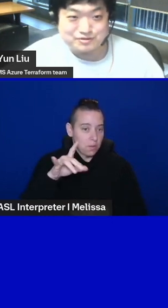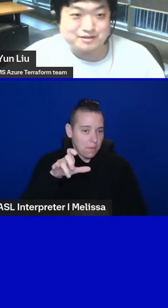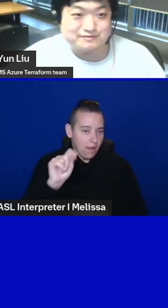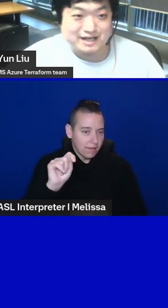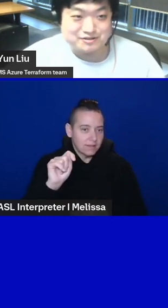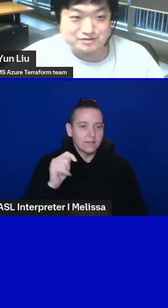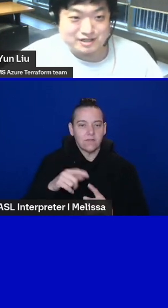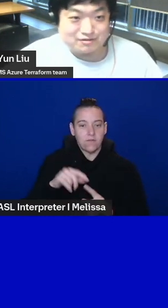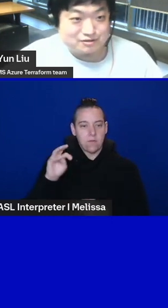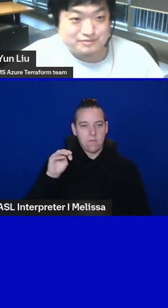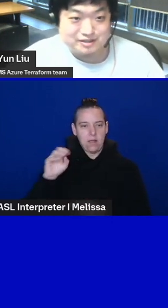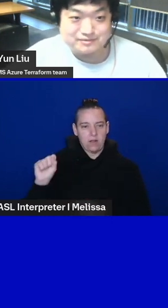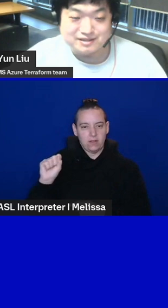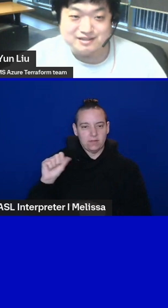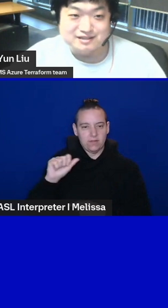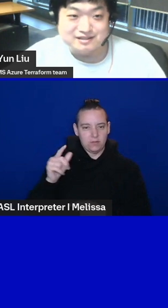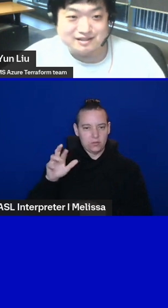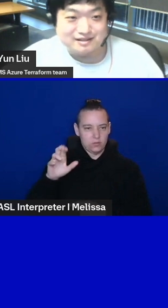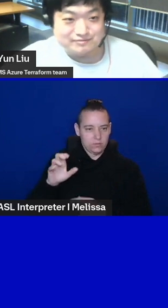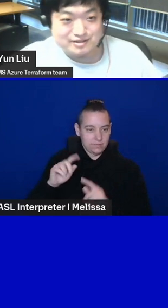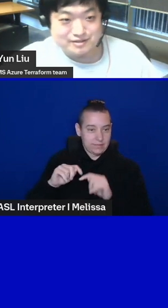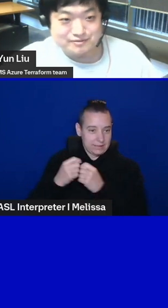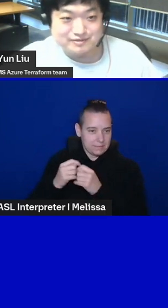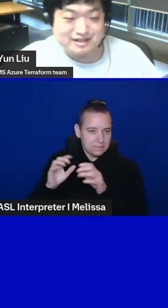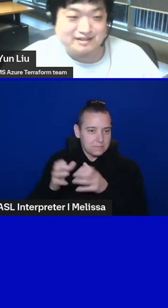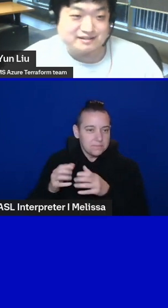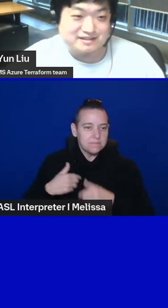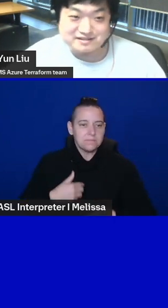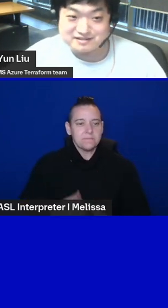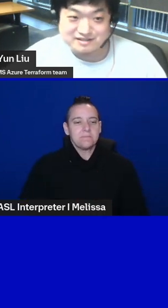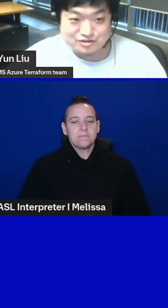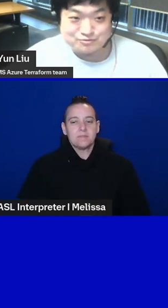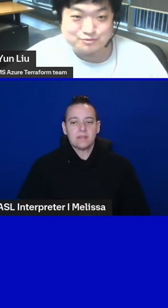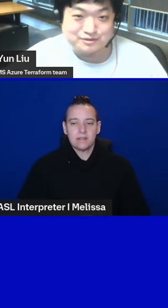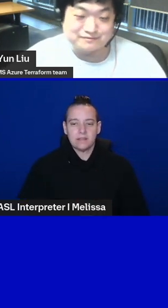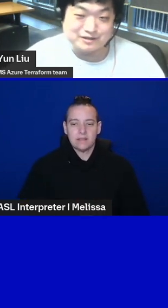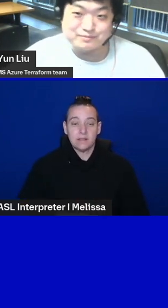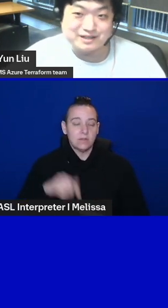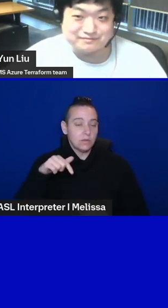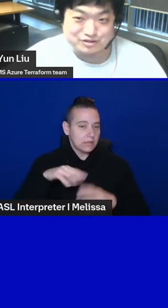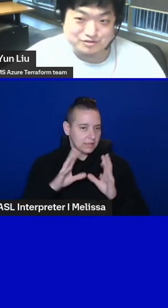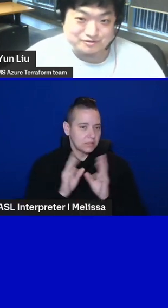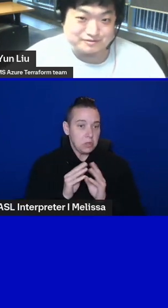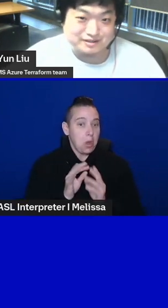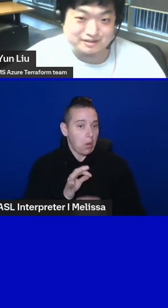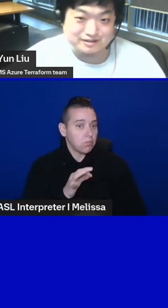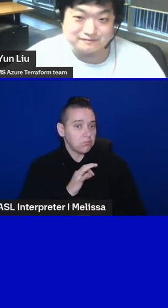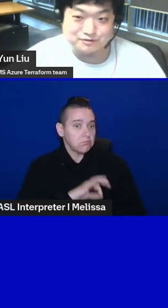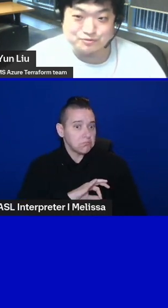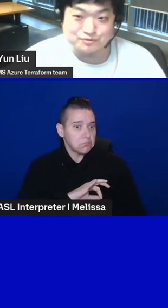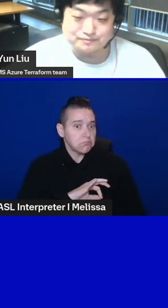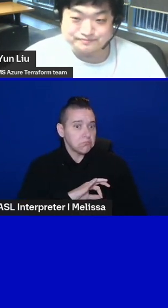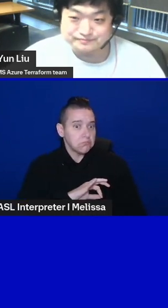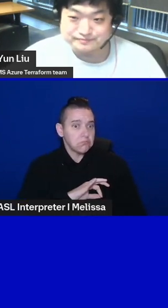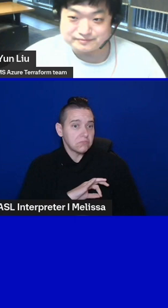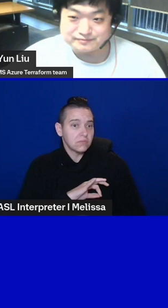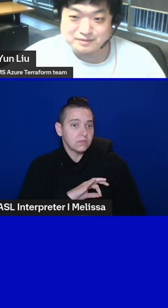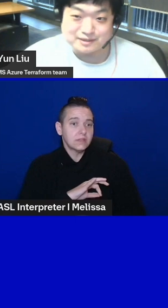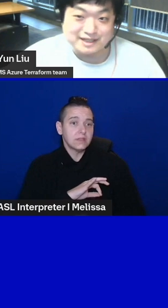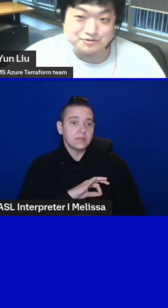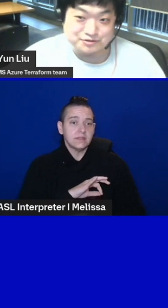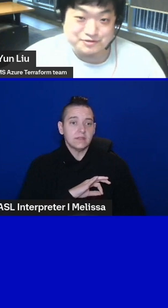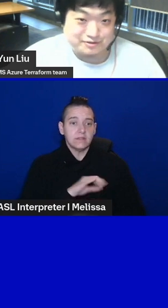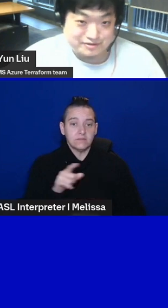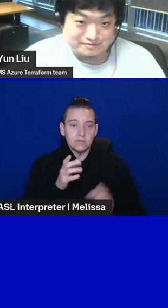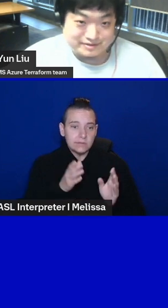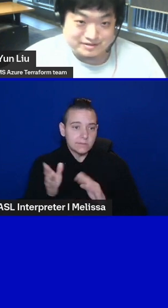from Microsoft Azure Terraform team. So I think this session will be very beneficial if you